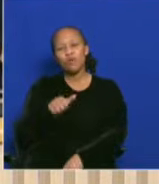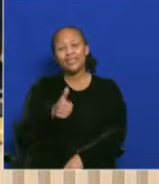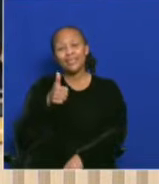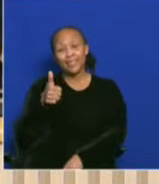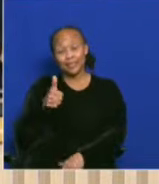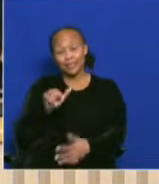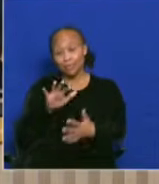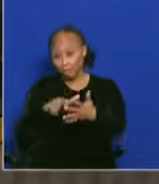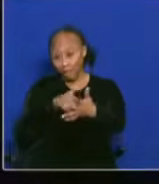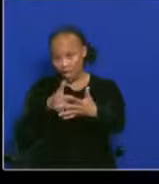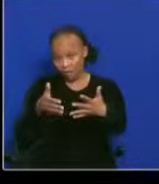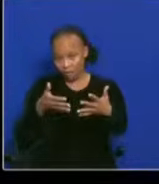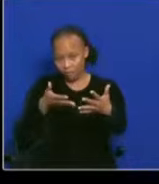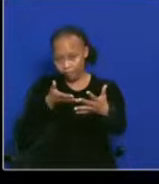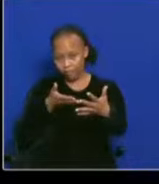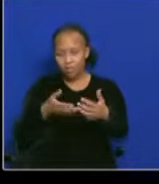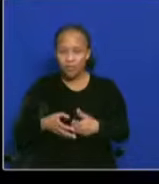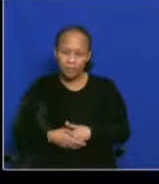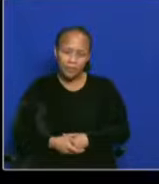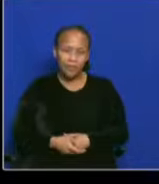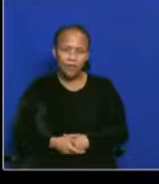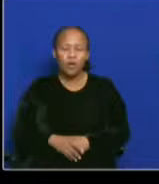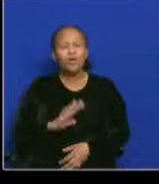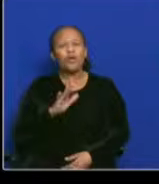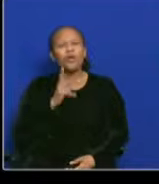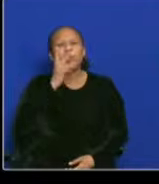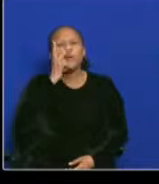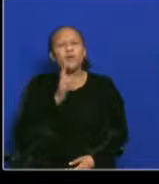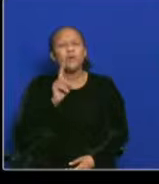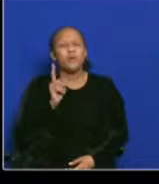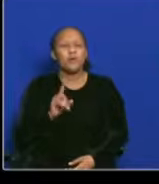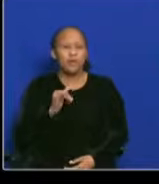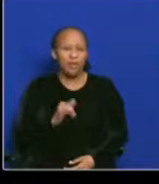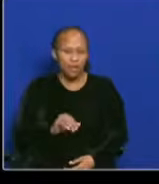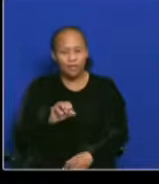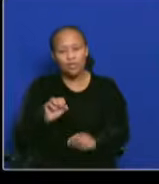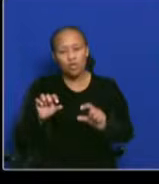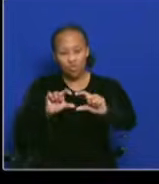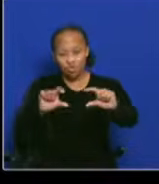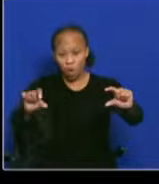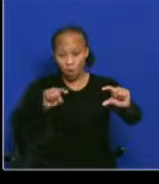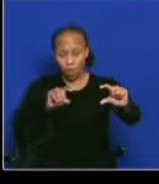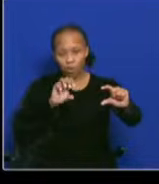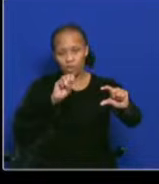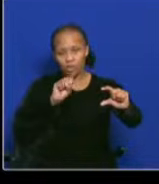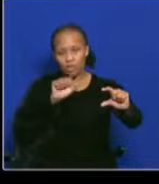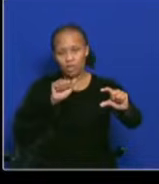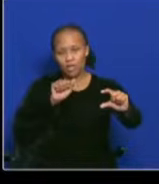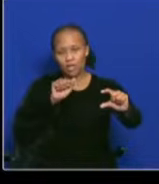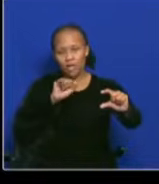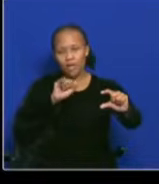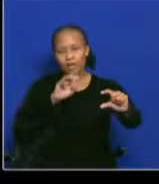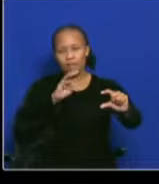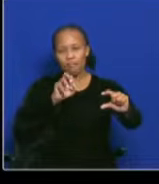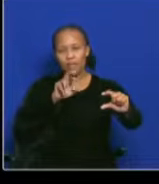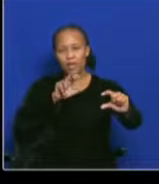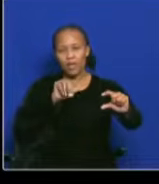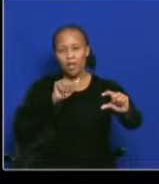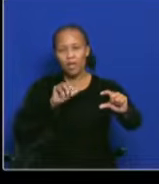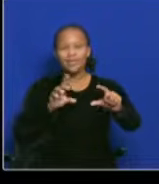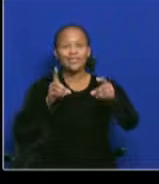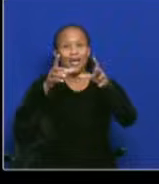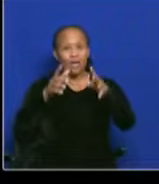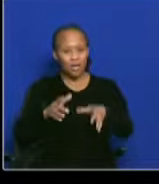you'll see in the row Siberia, Director, Fuad